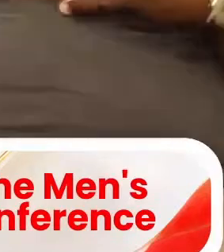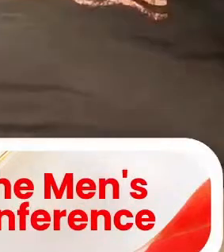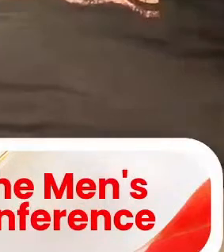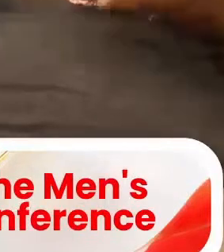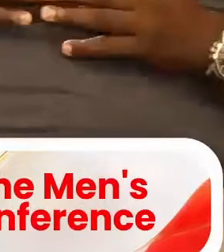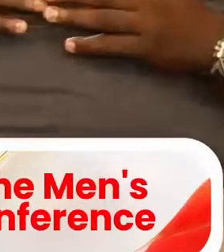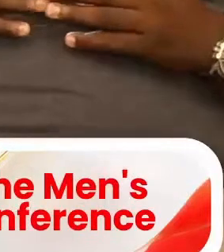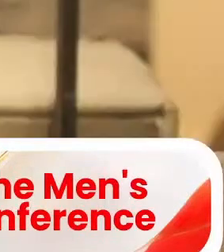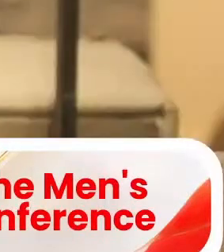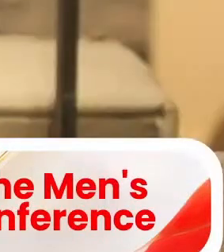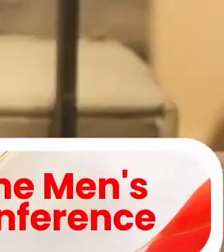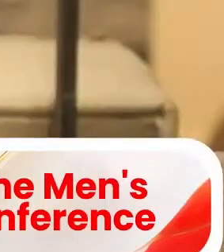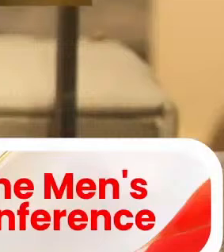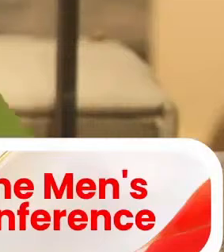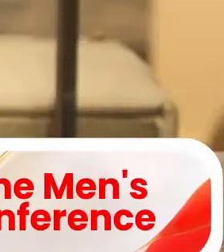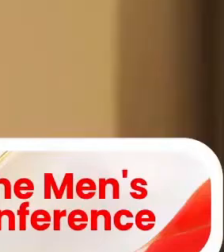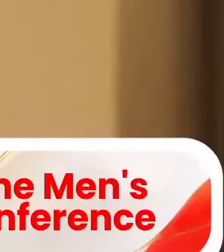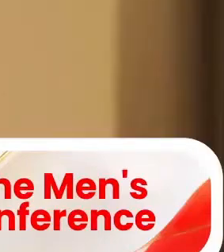pillars.